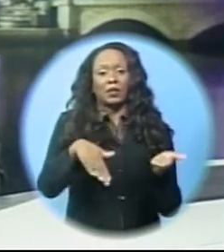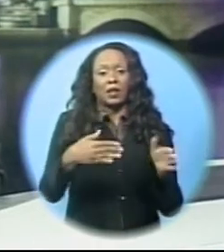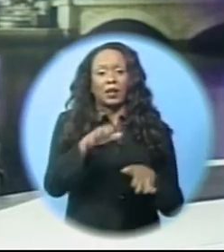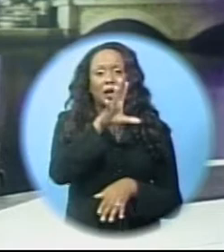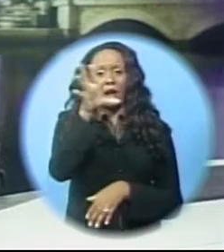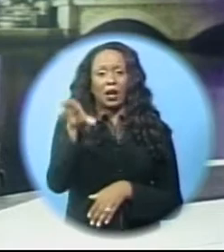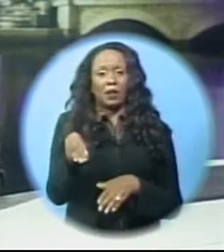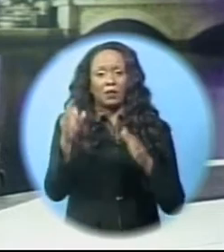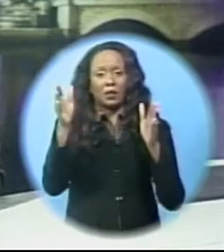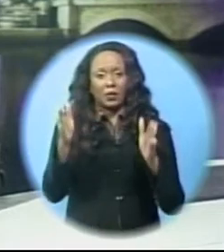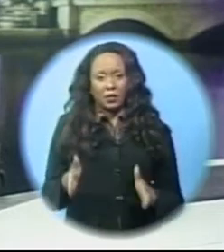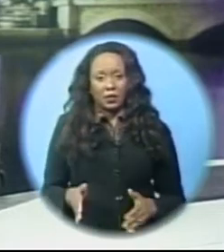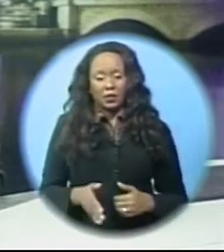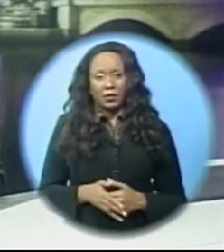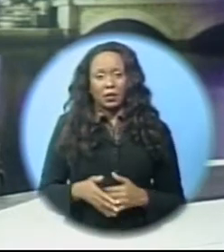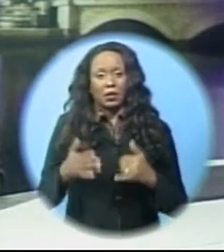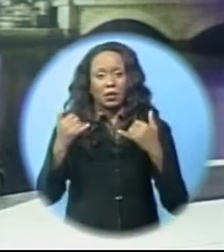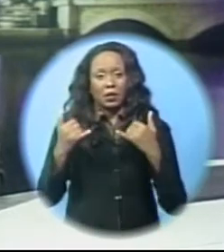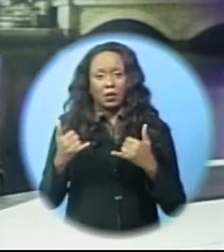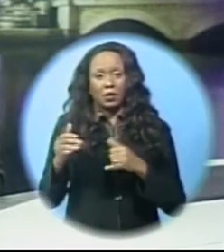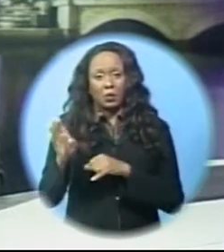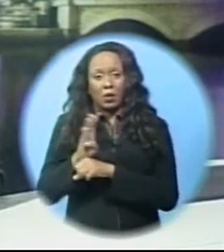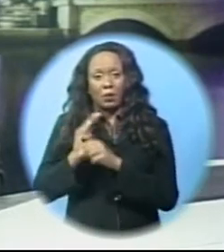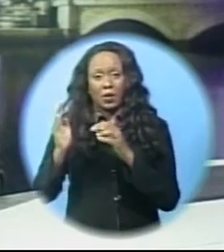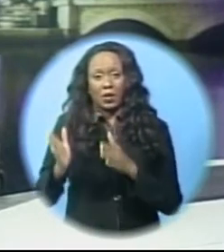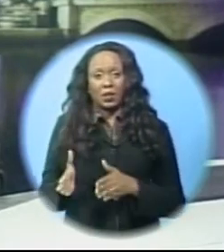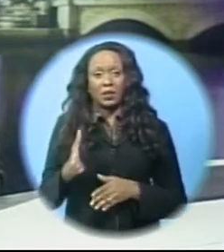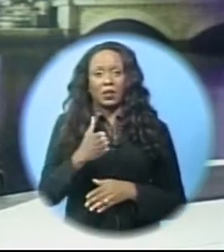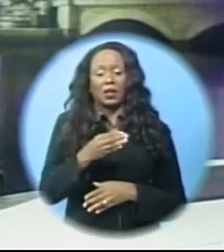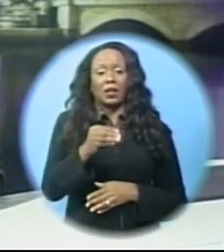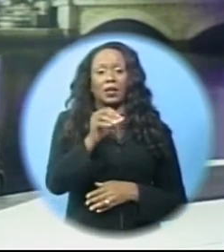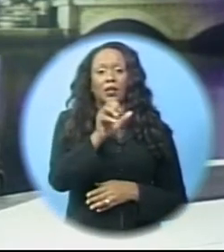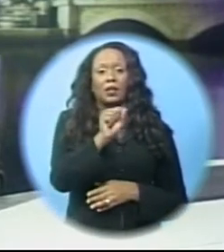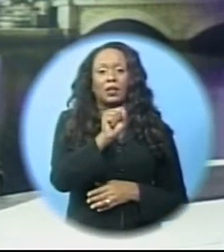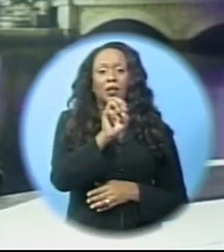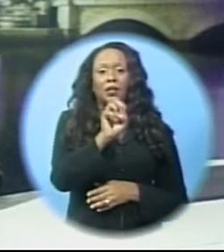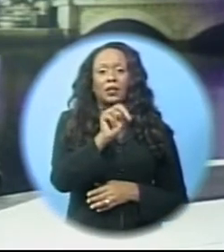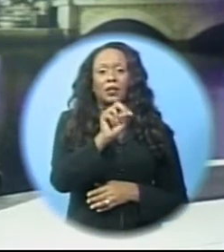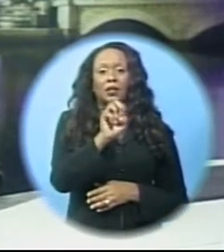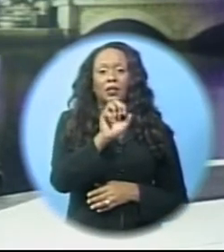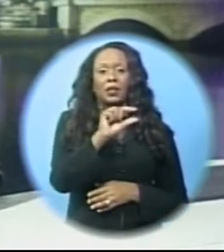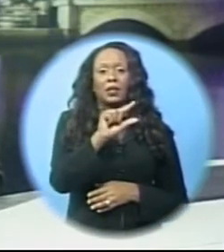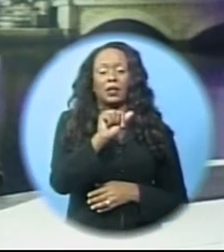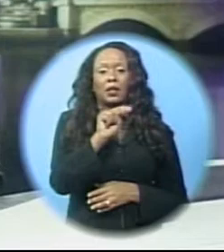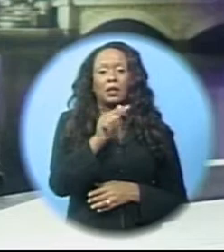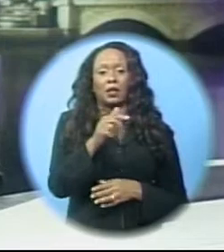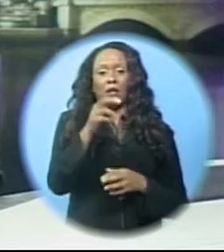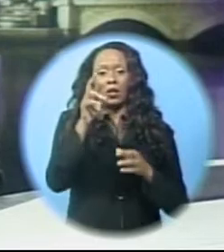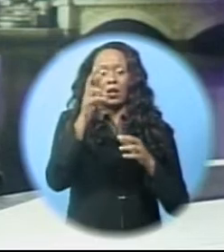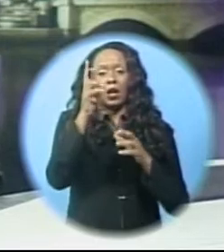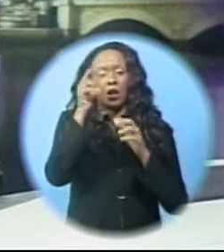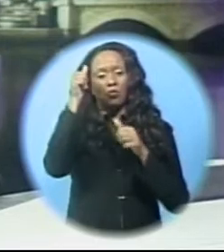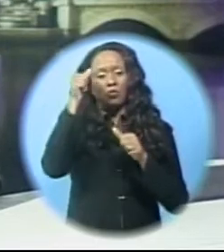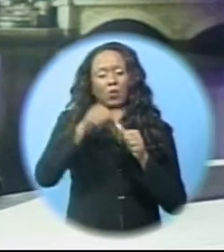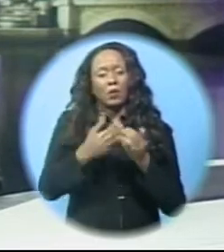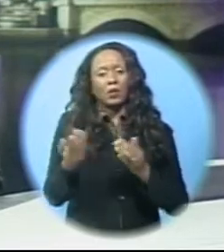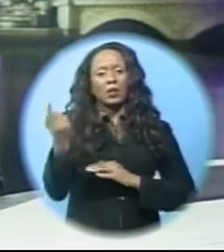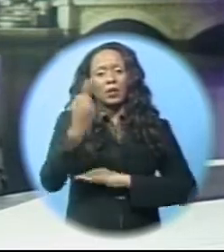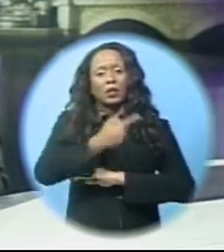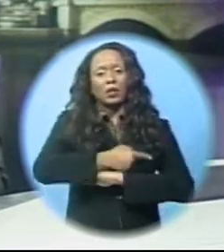effort between Barbadians and Senegalese saw a memorial being established to their fateful journey. Dennis Blackman has that